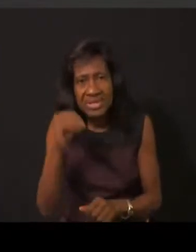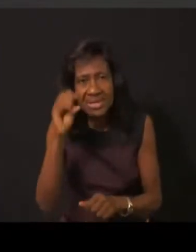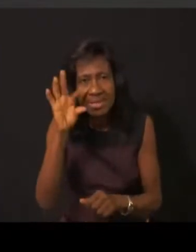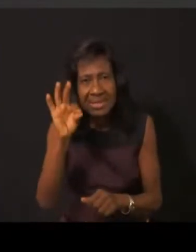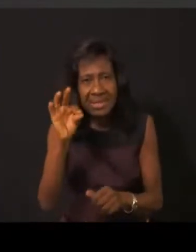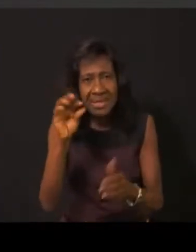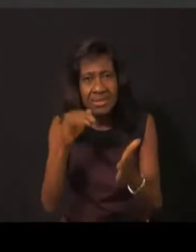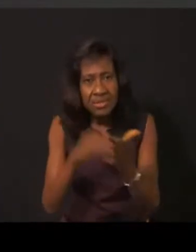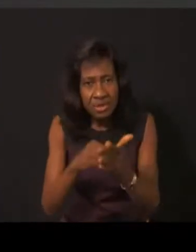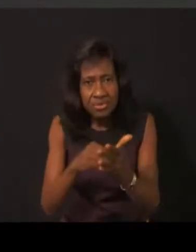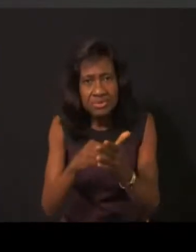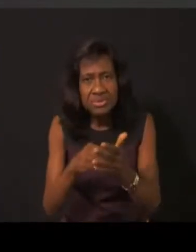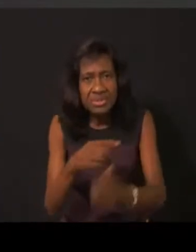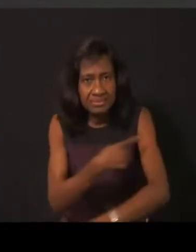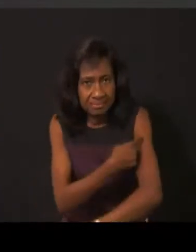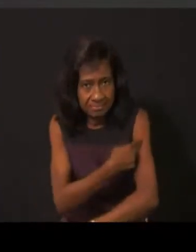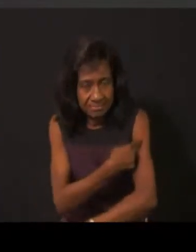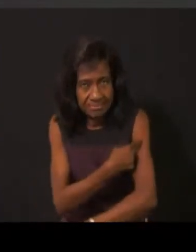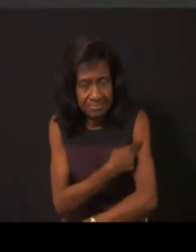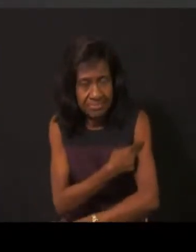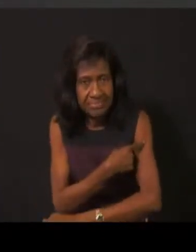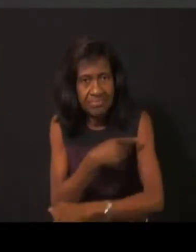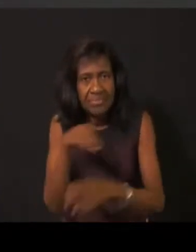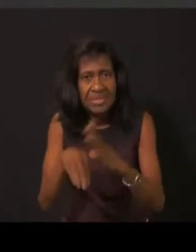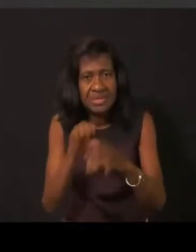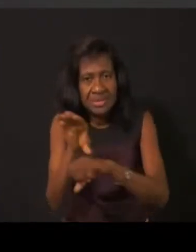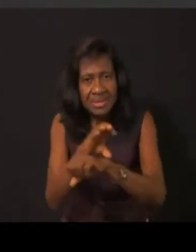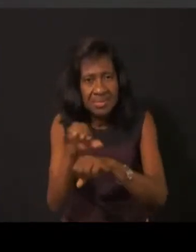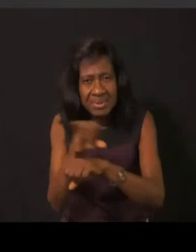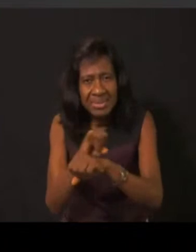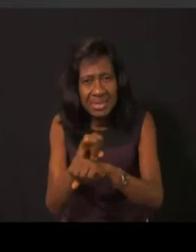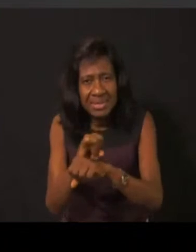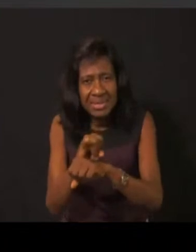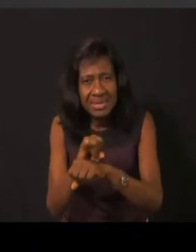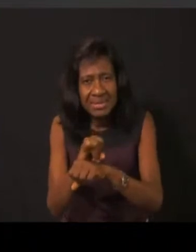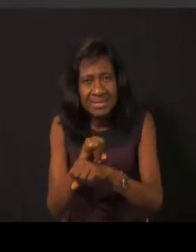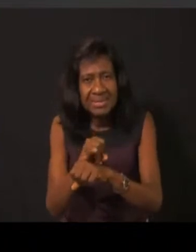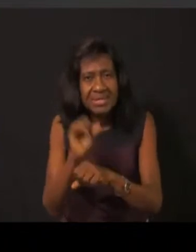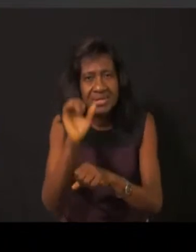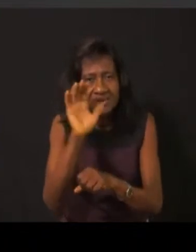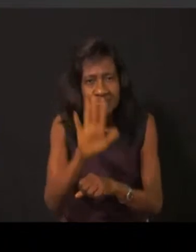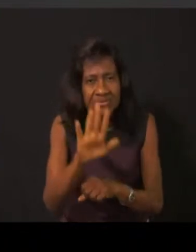109,919 vaccinations in total across the Cayman Islands, and of these there are